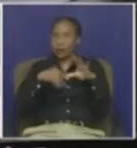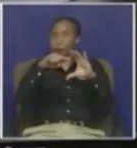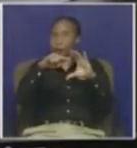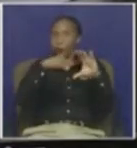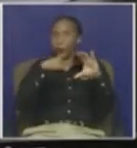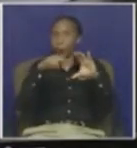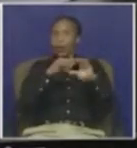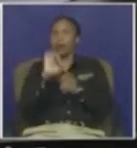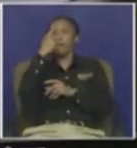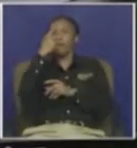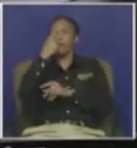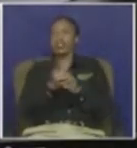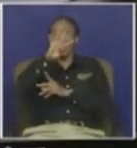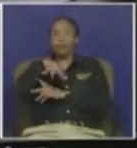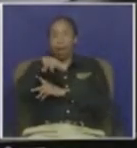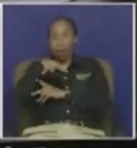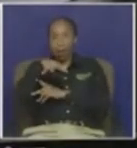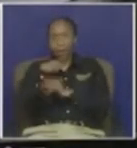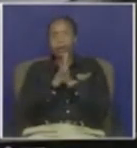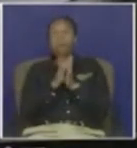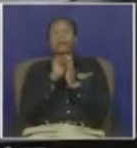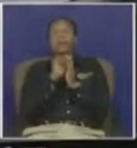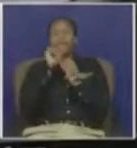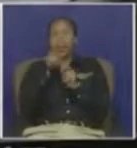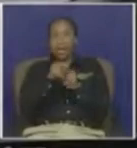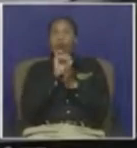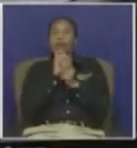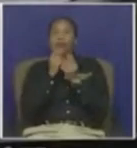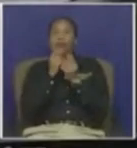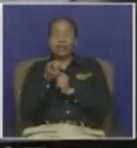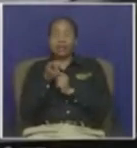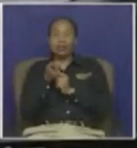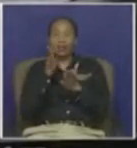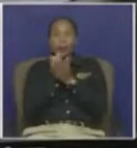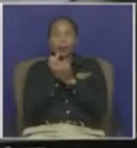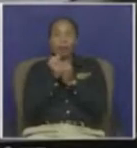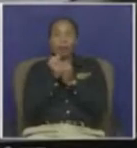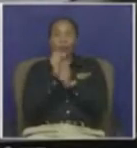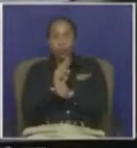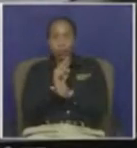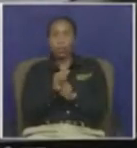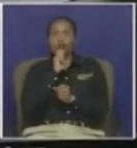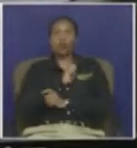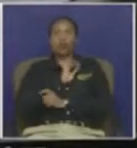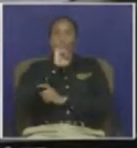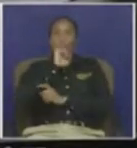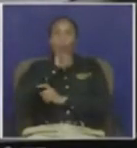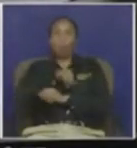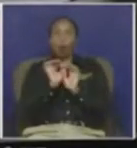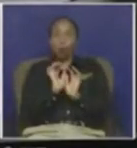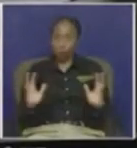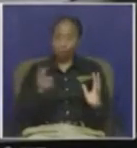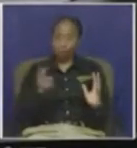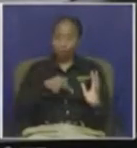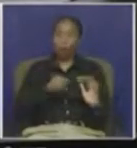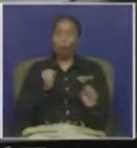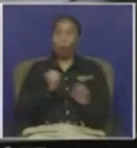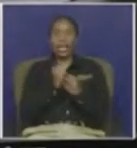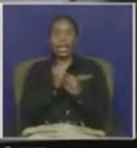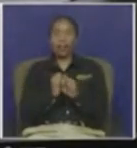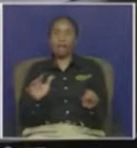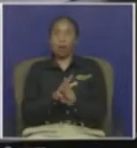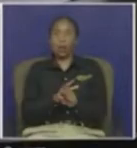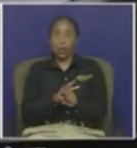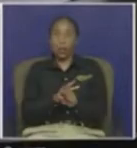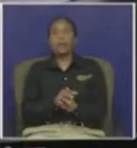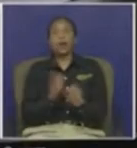April. They will be definitely be rolling that money to ensure that indeed our ports operate optimally. And where definitely we need